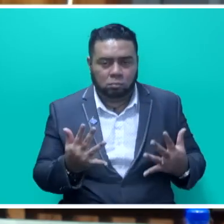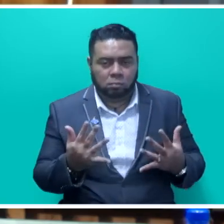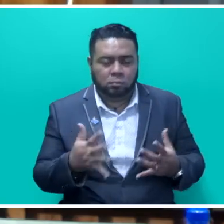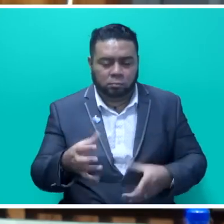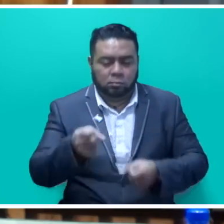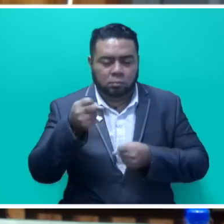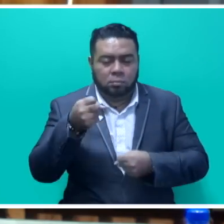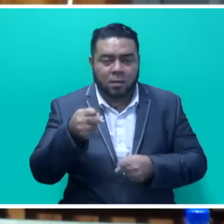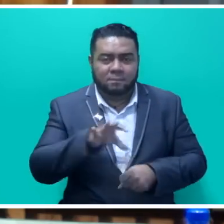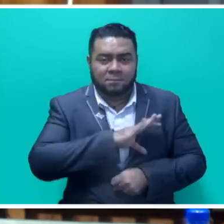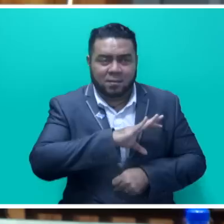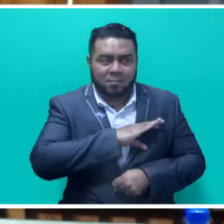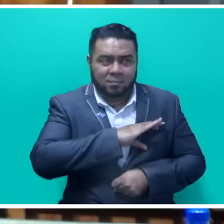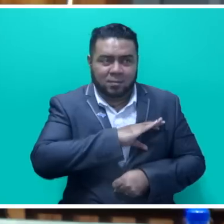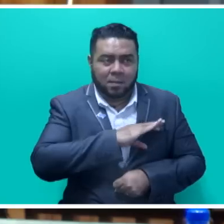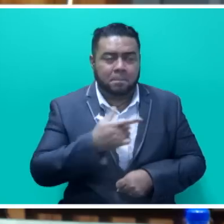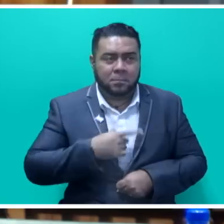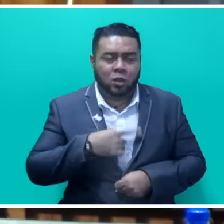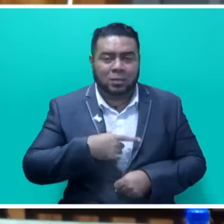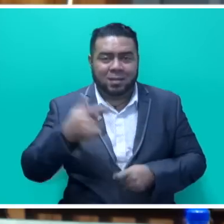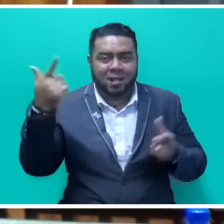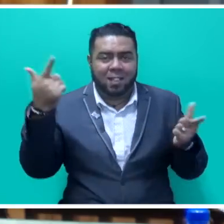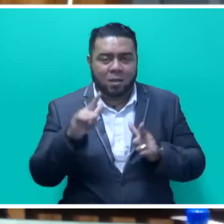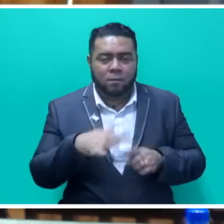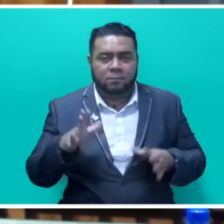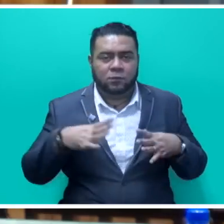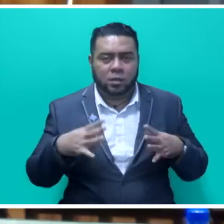gripped by fear because of lack of freedom.